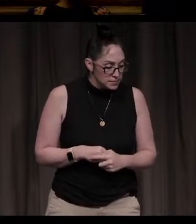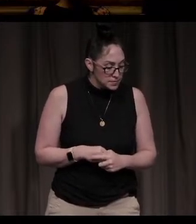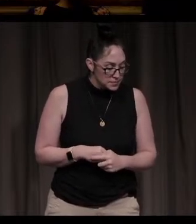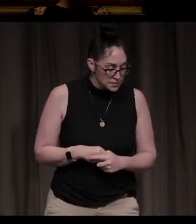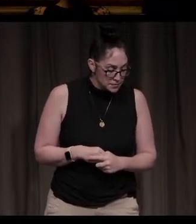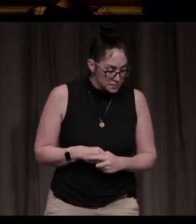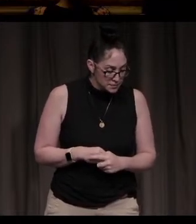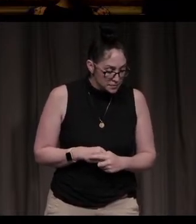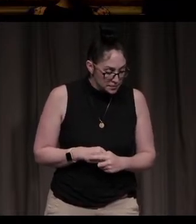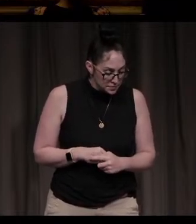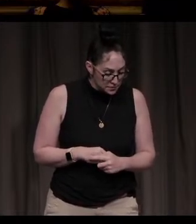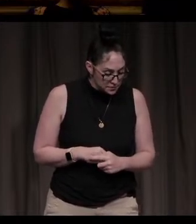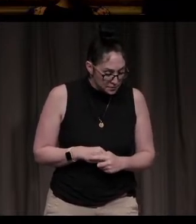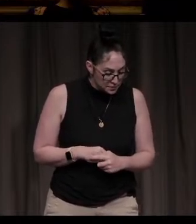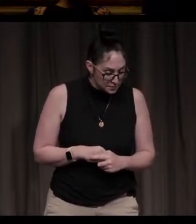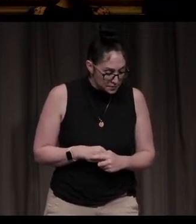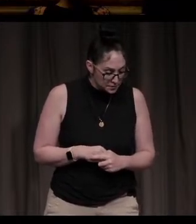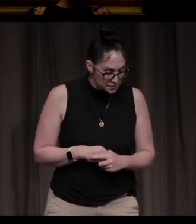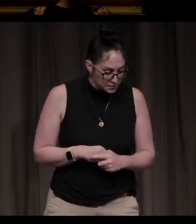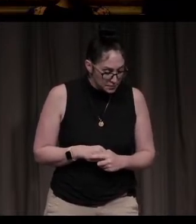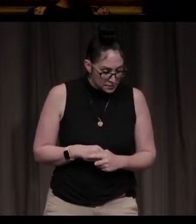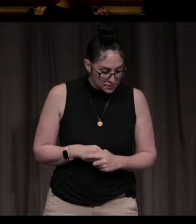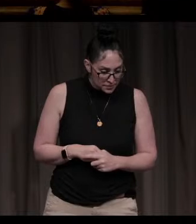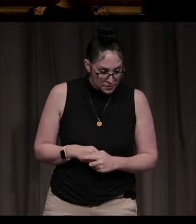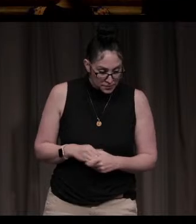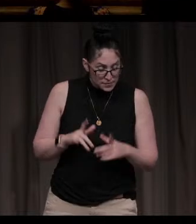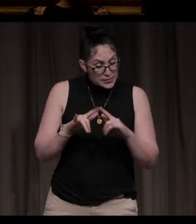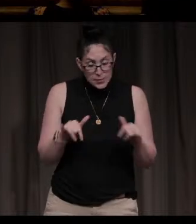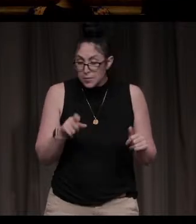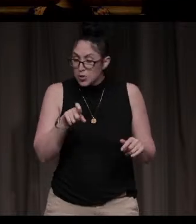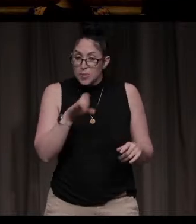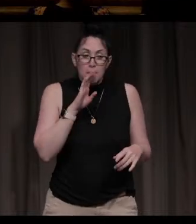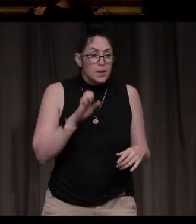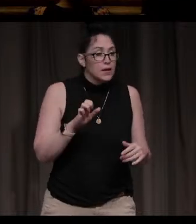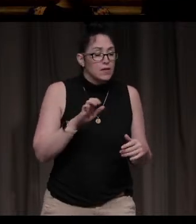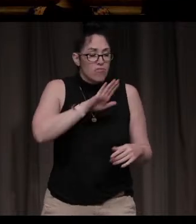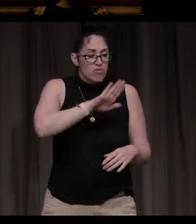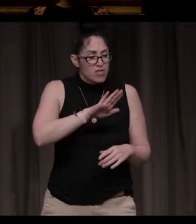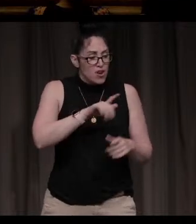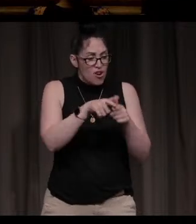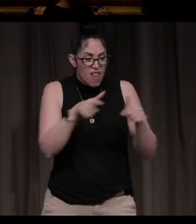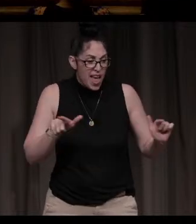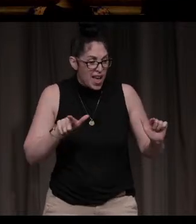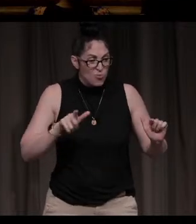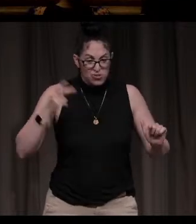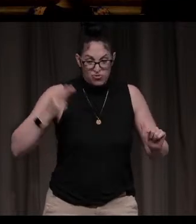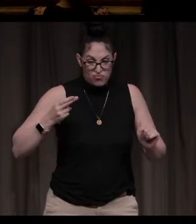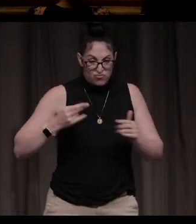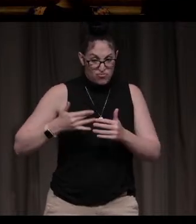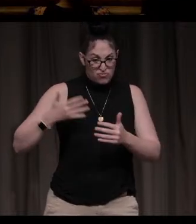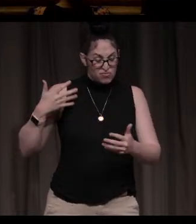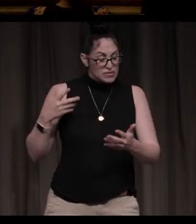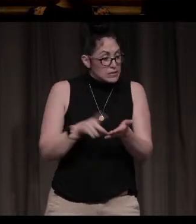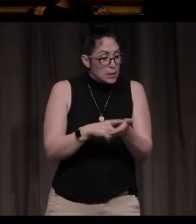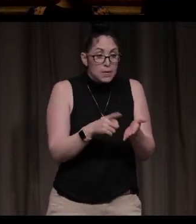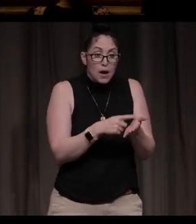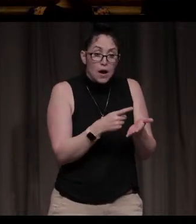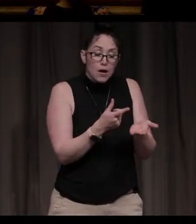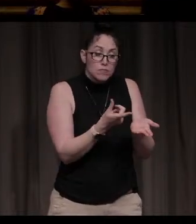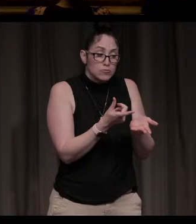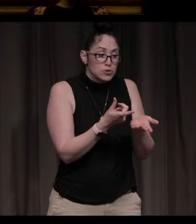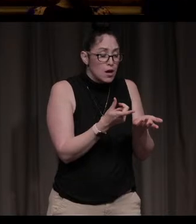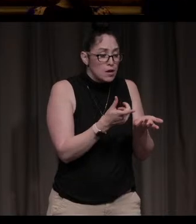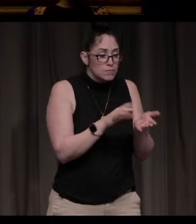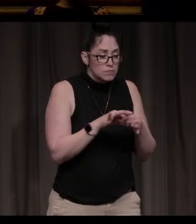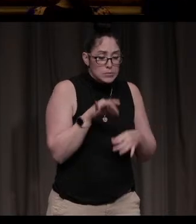very, it can be ancestral language, it could be some kind of weird scripture, or it